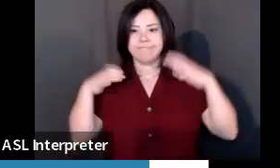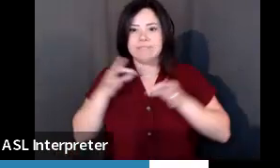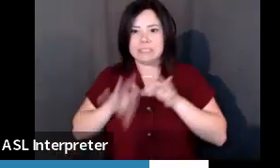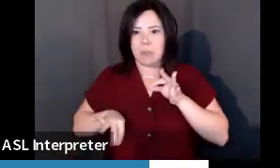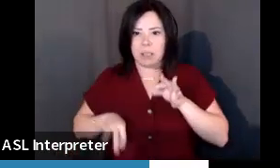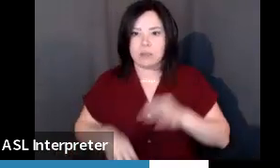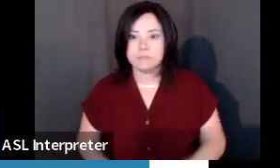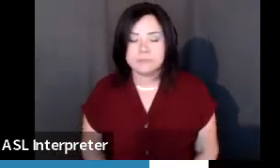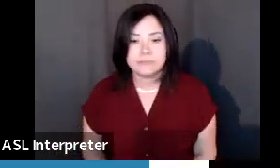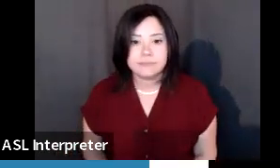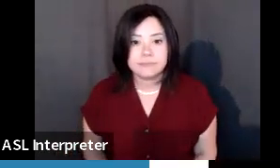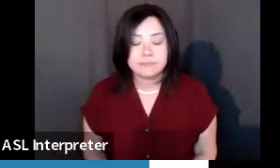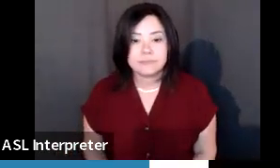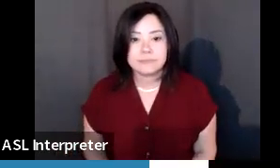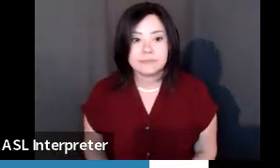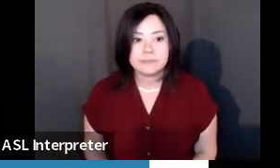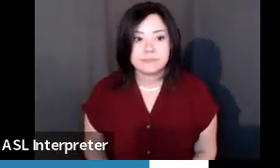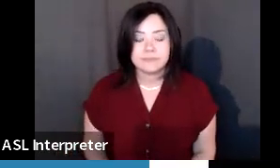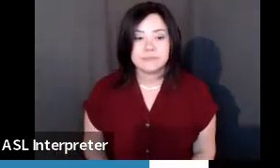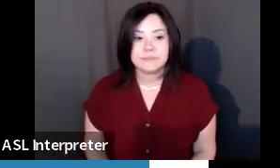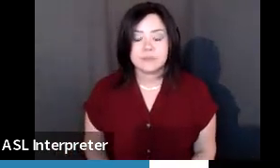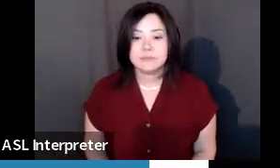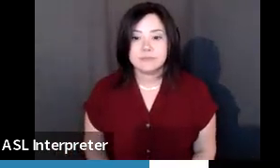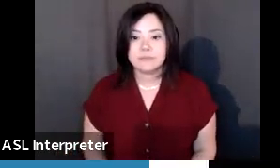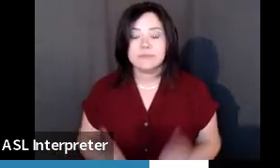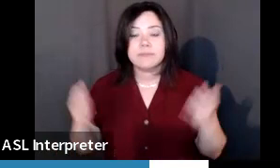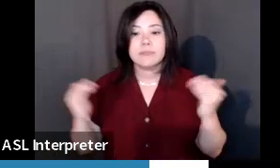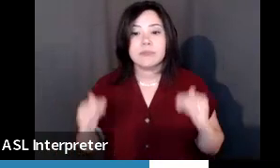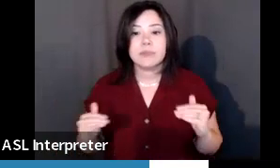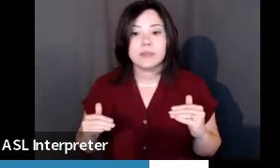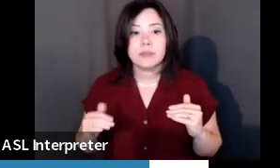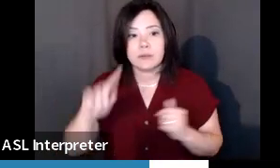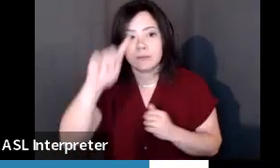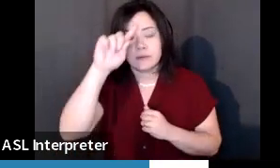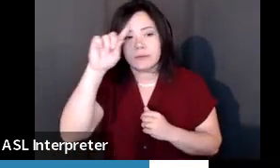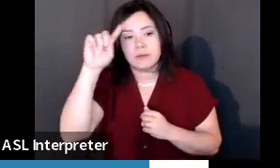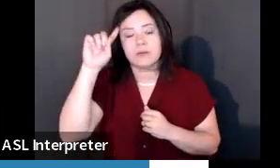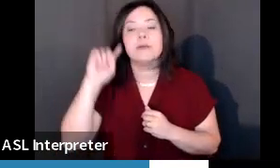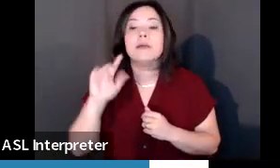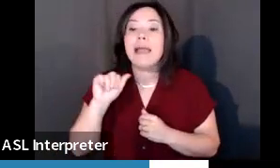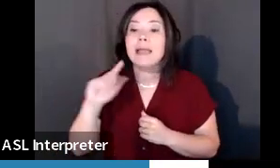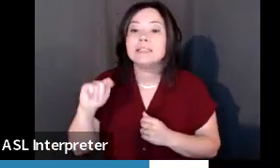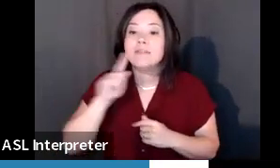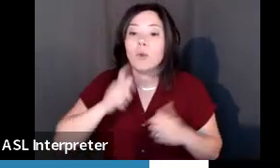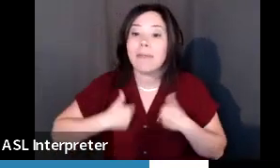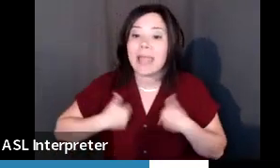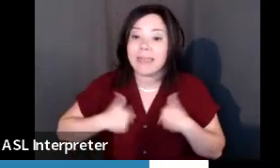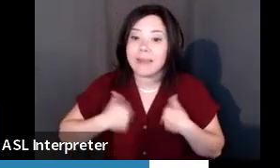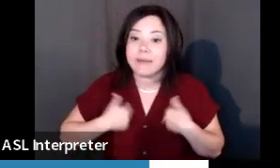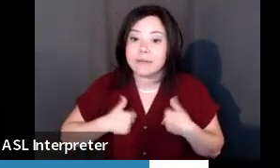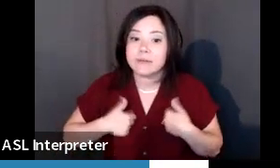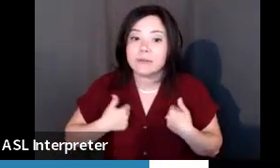So, and there is AT for bathing. So we have